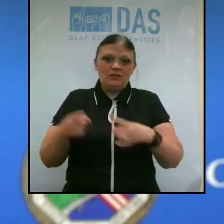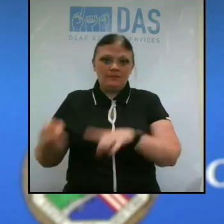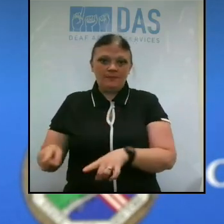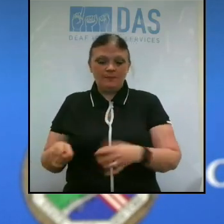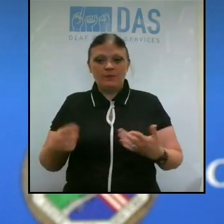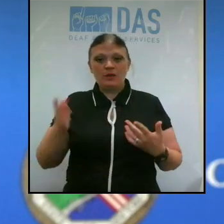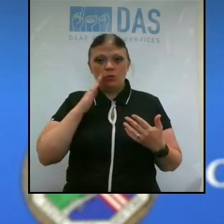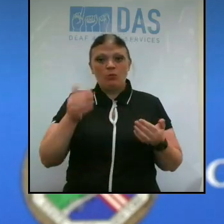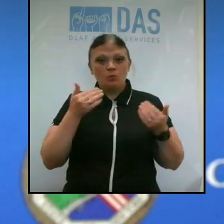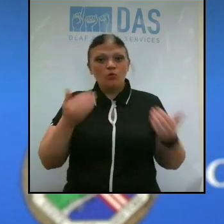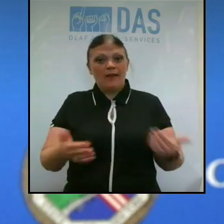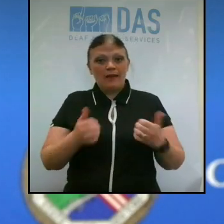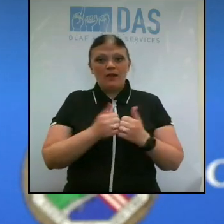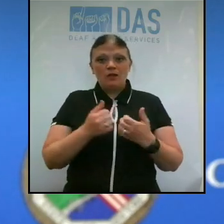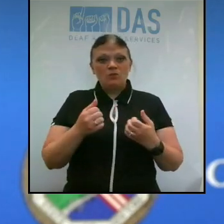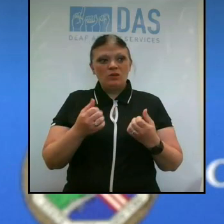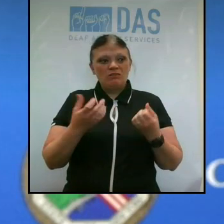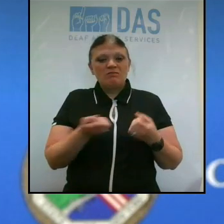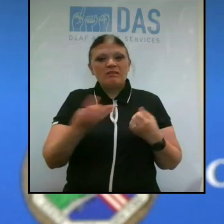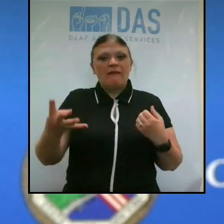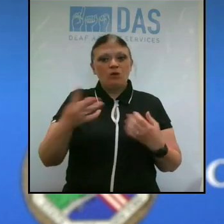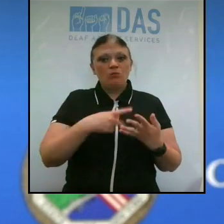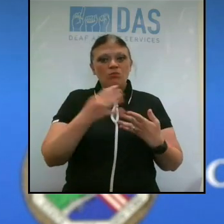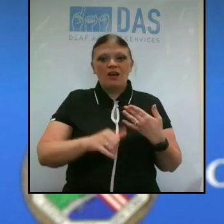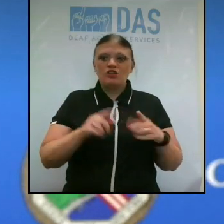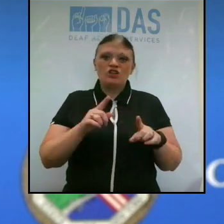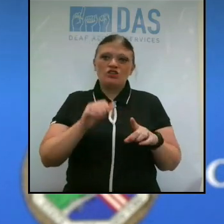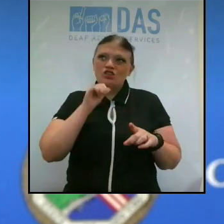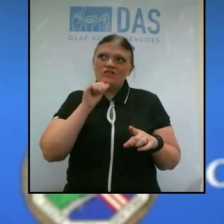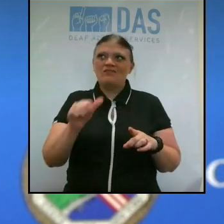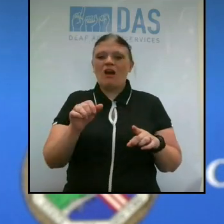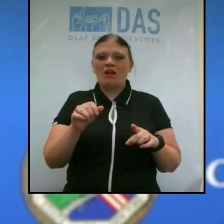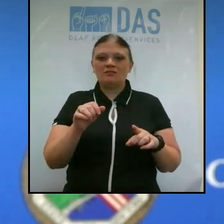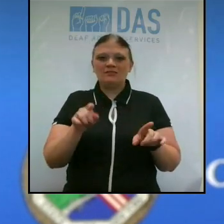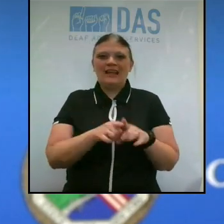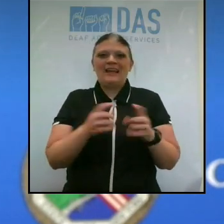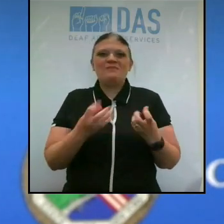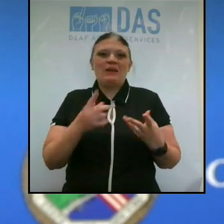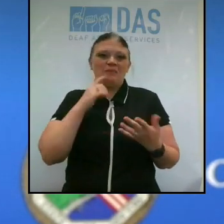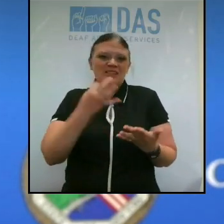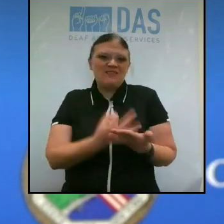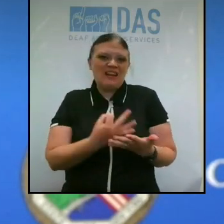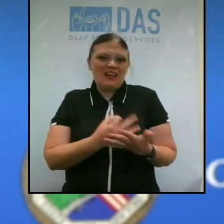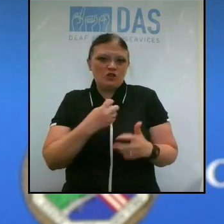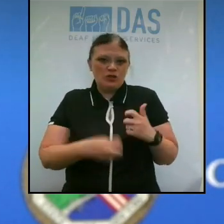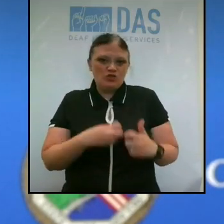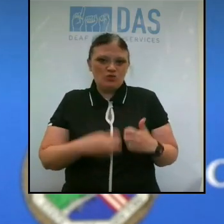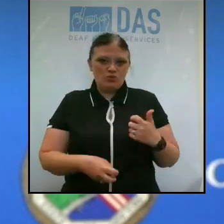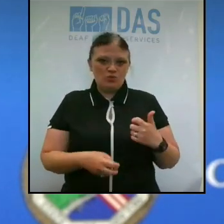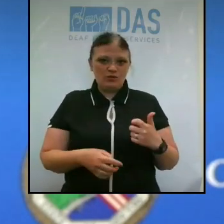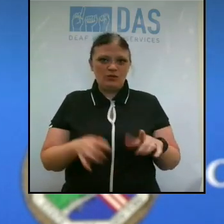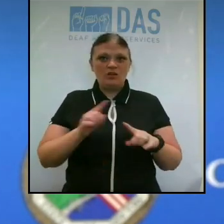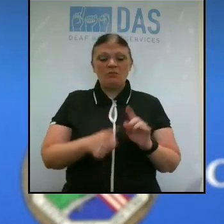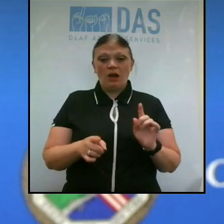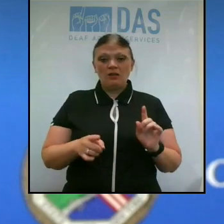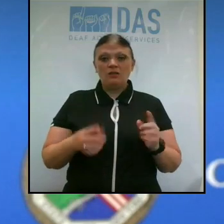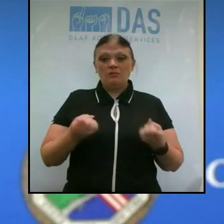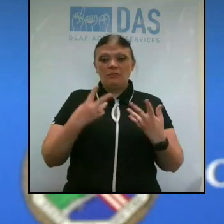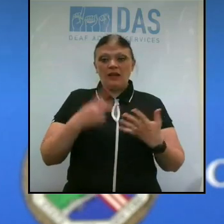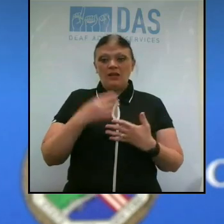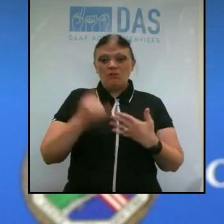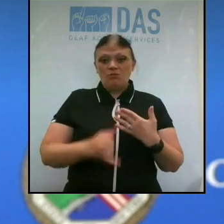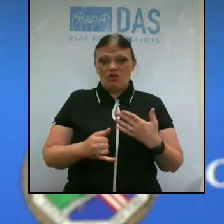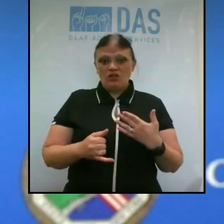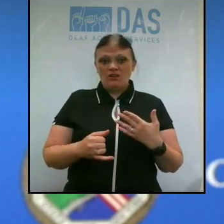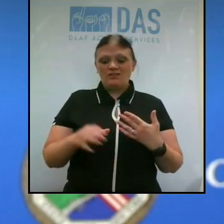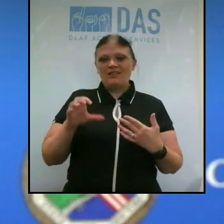going to be moving ahead with a number of projects this year, just not as many as we would have liked because of the financial issues that we're dealing with. But a number of the projects that are